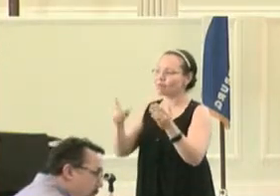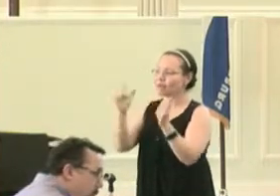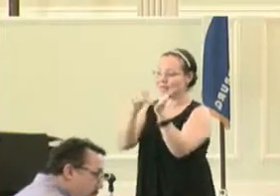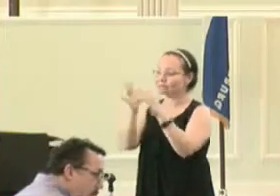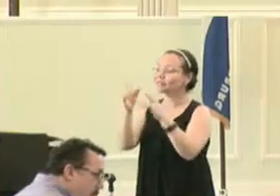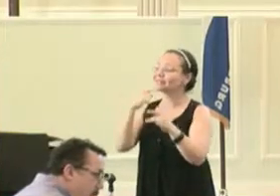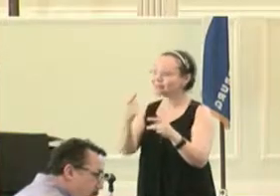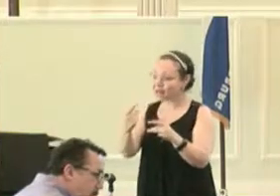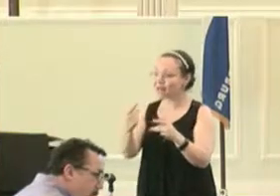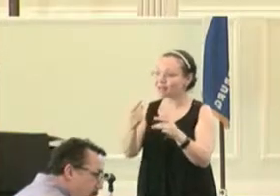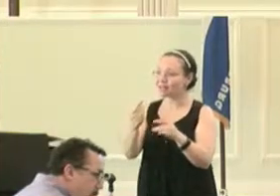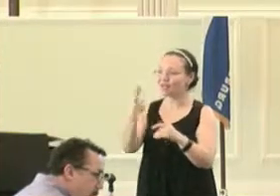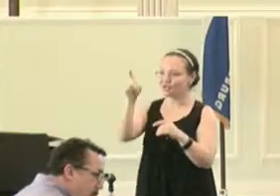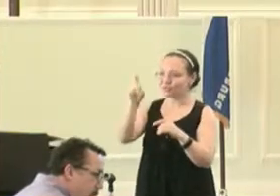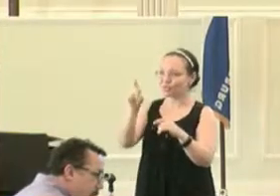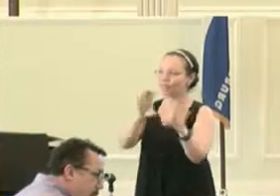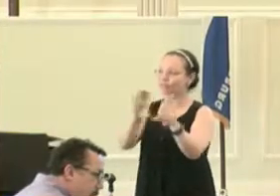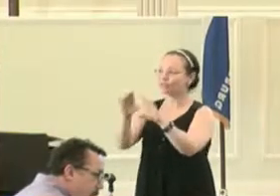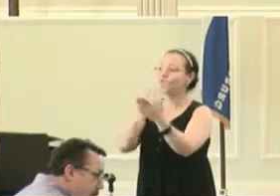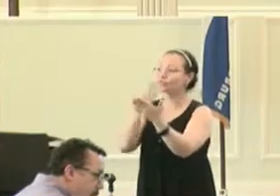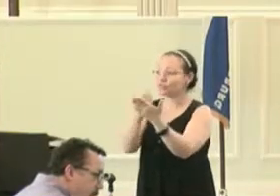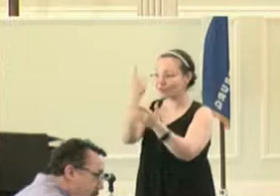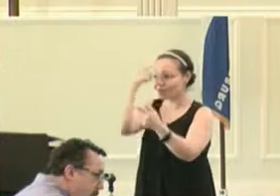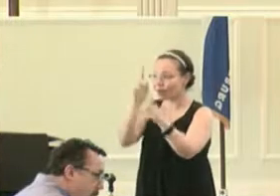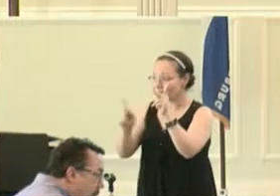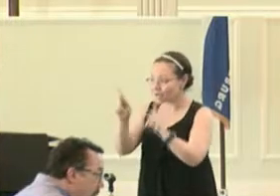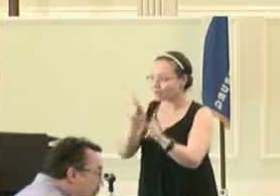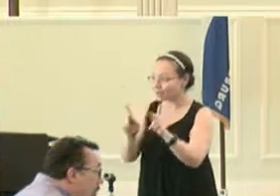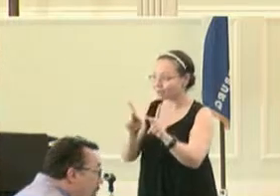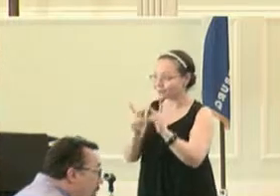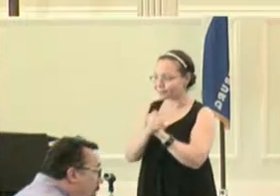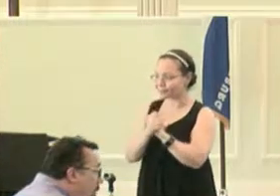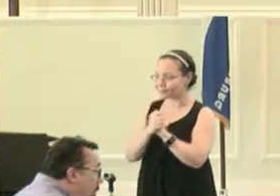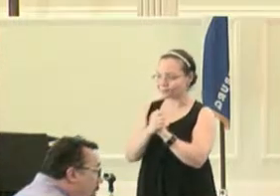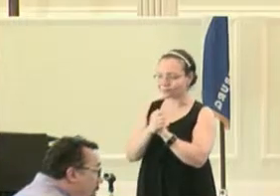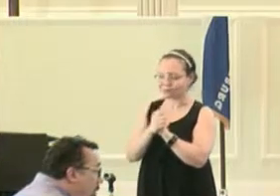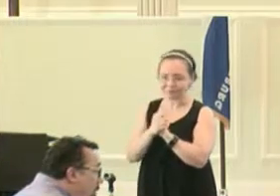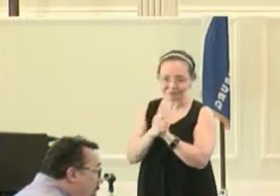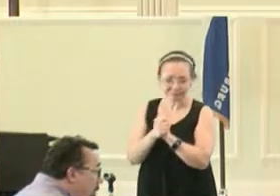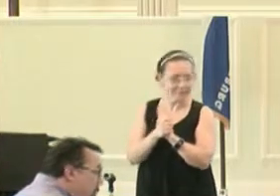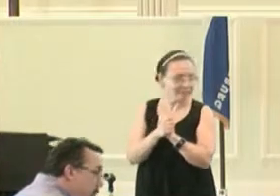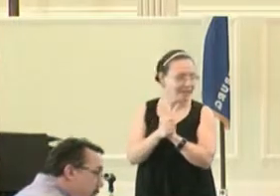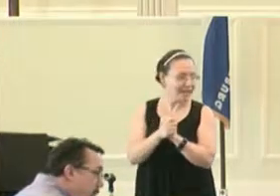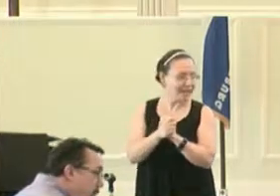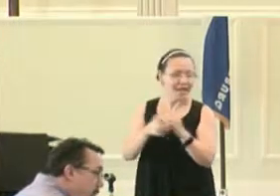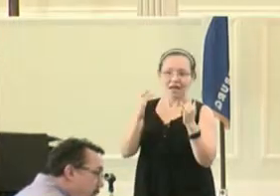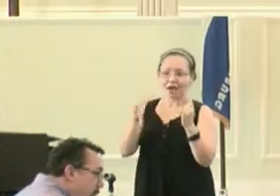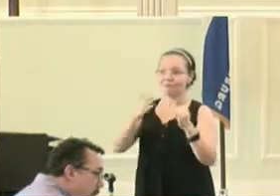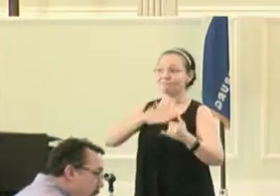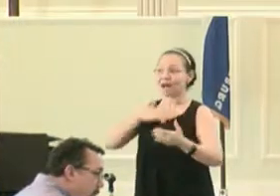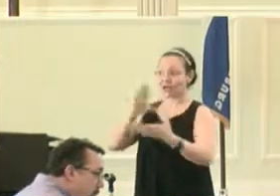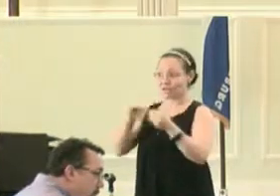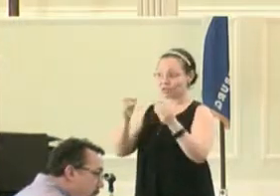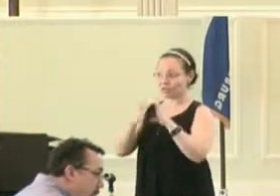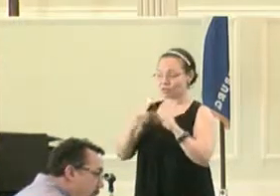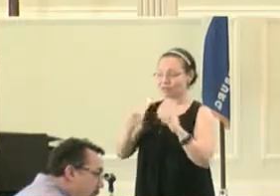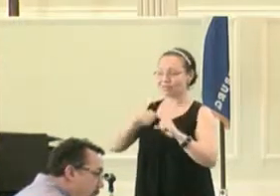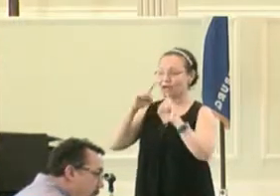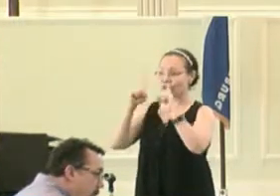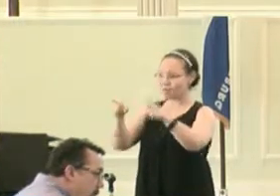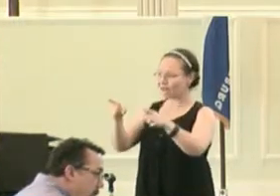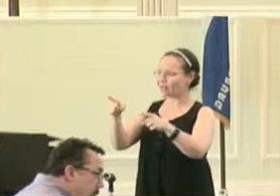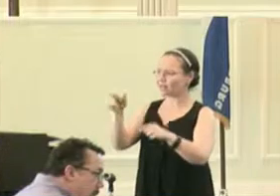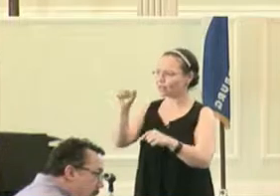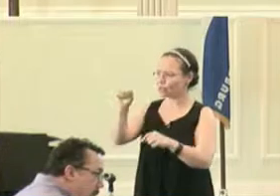you need to do good to other people. Now, I want to share a story with you. When I went to Africa on a mission trip a